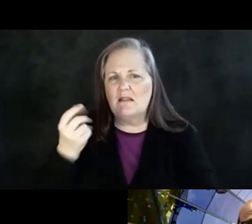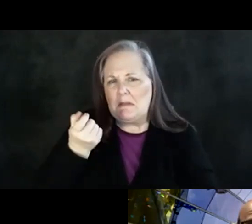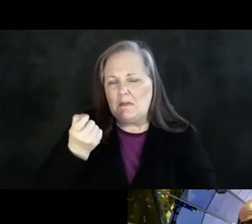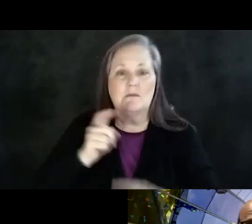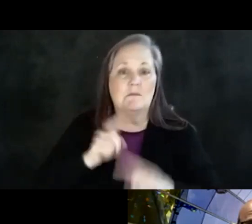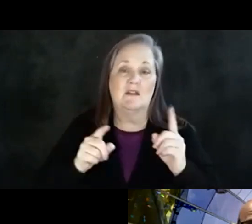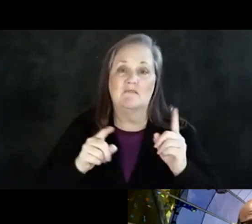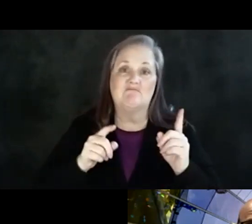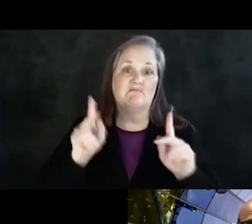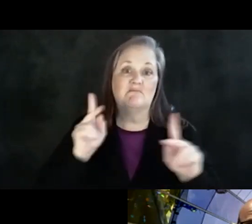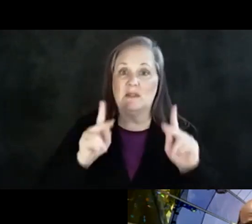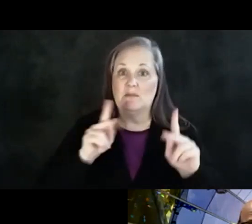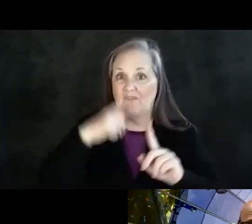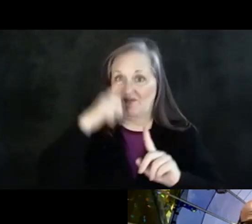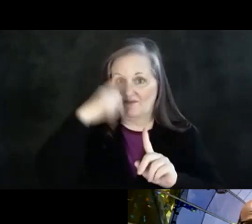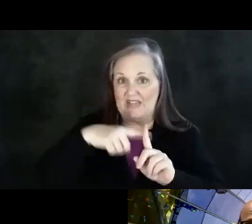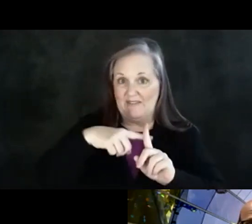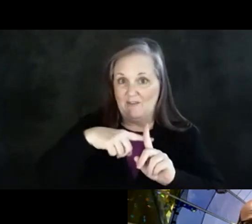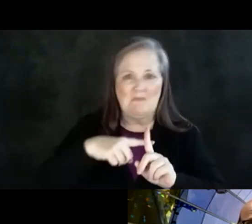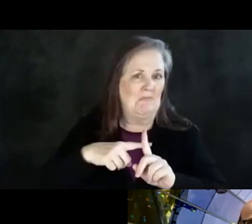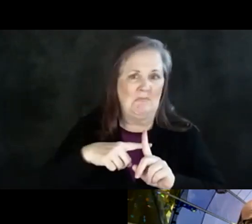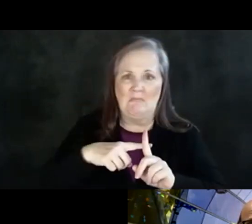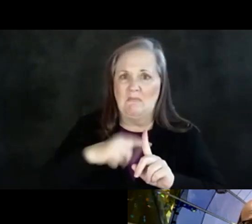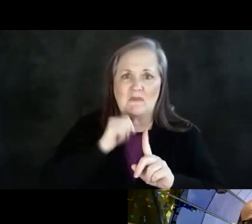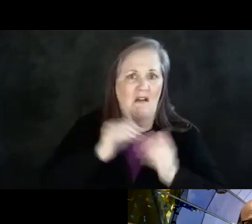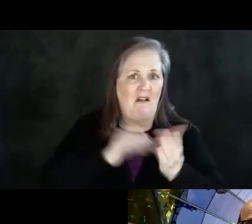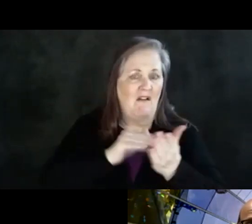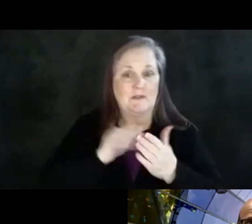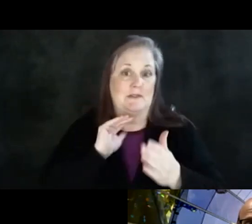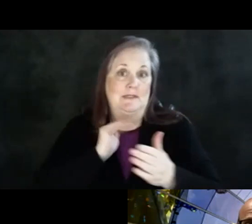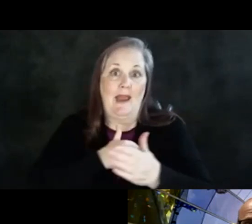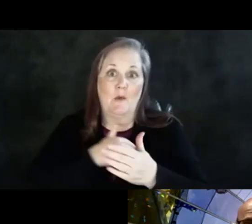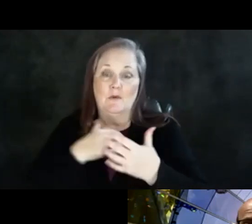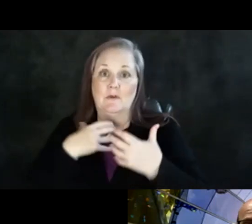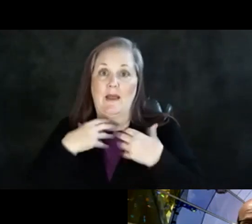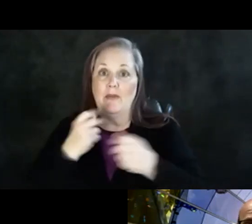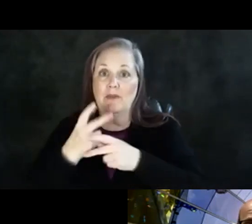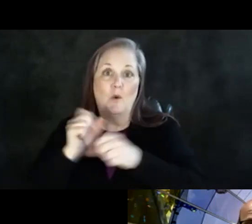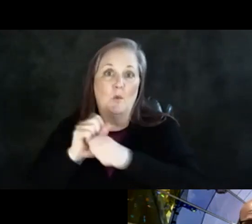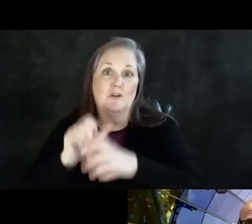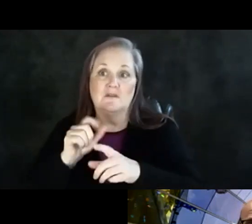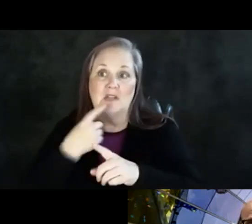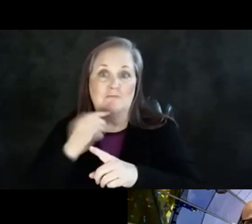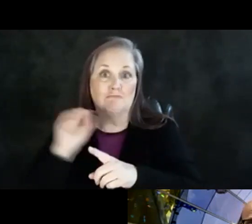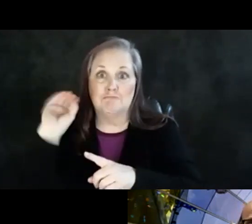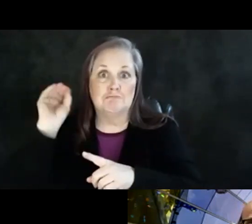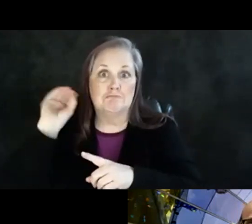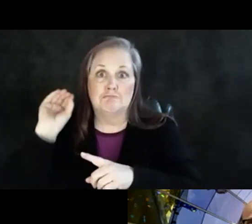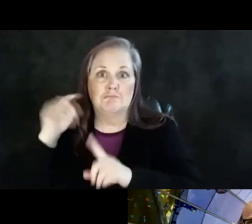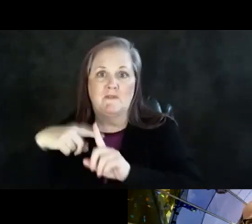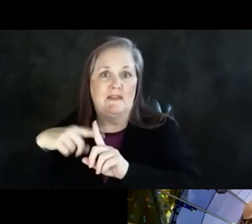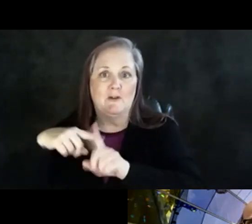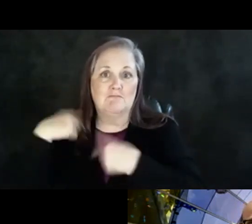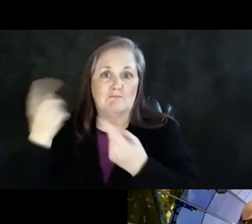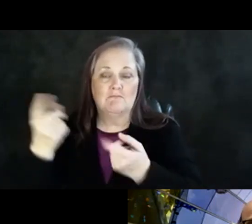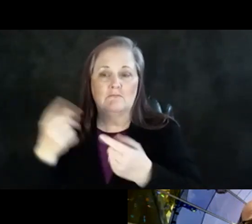Rarely do people get fevers, at least in our healthcare worker experience. And